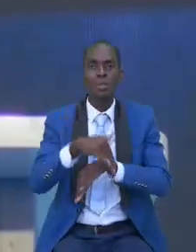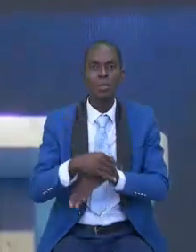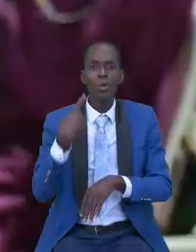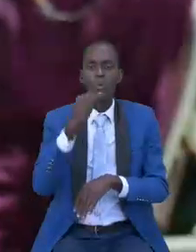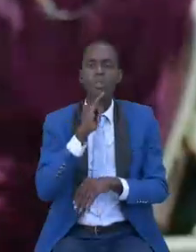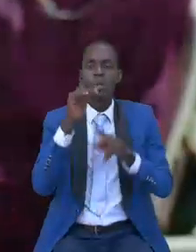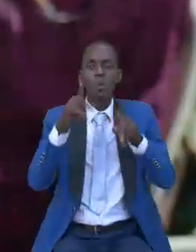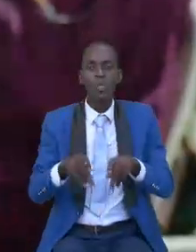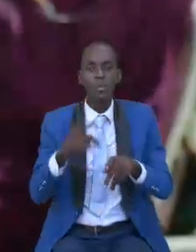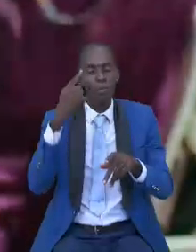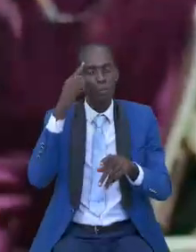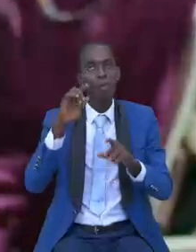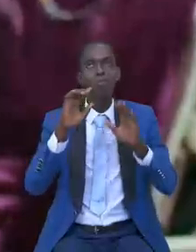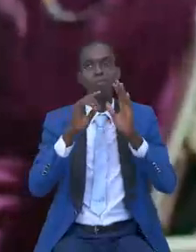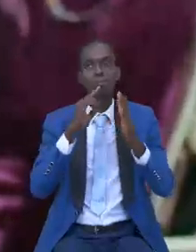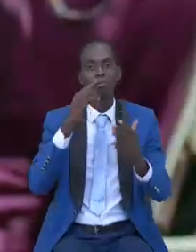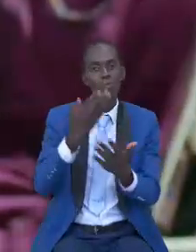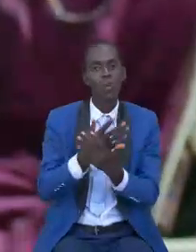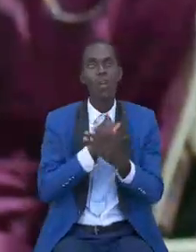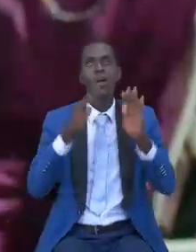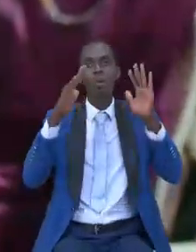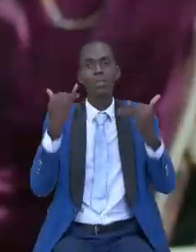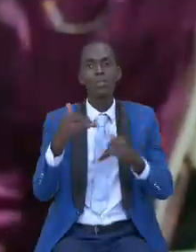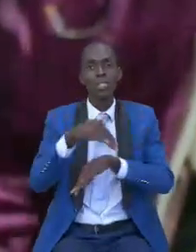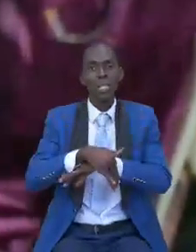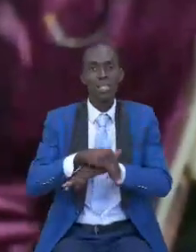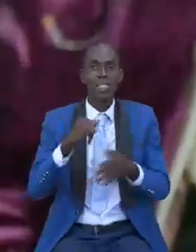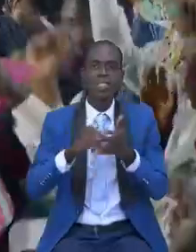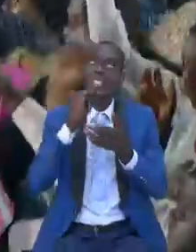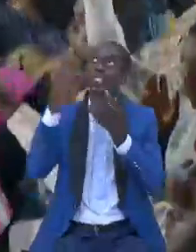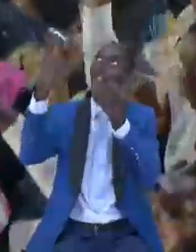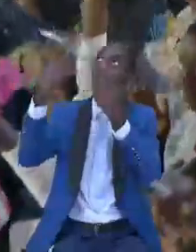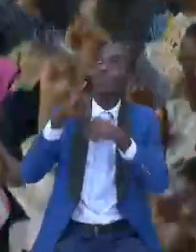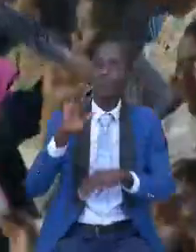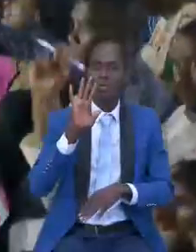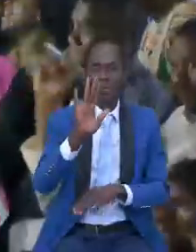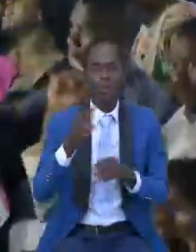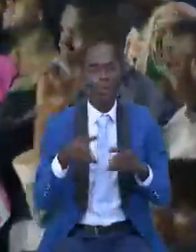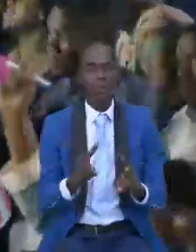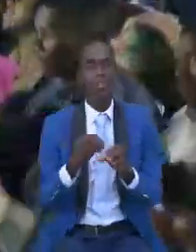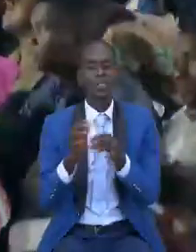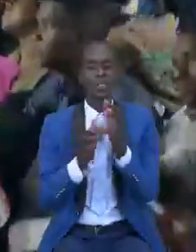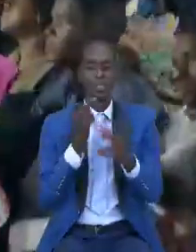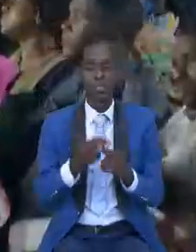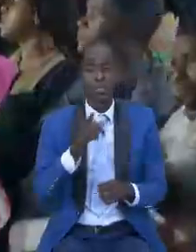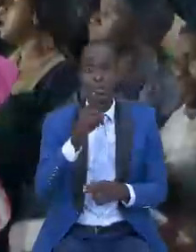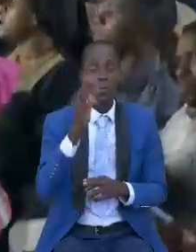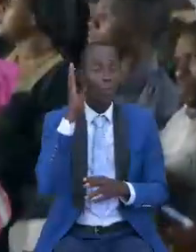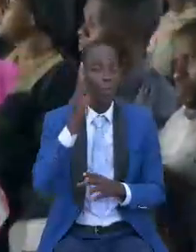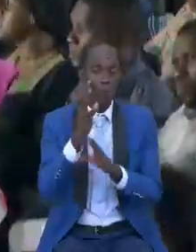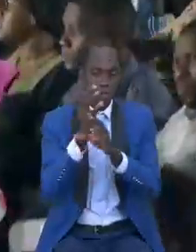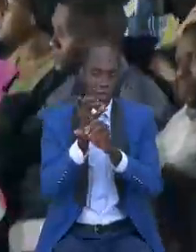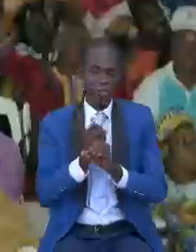the signs and wonders tonight, is coming your way. You will receive